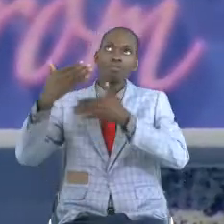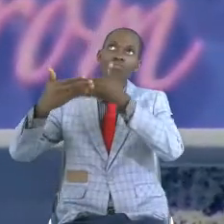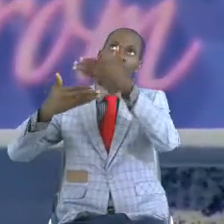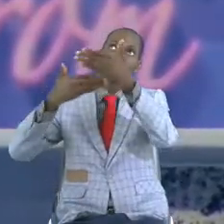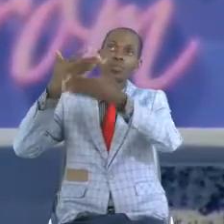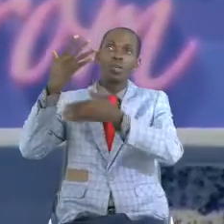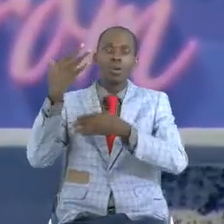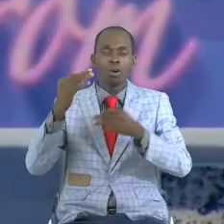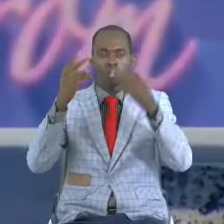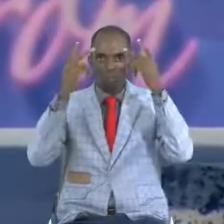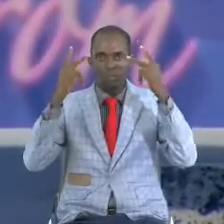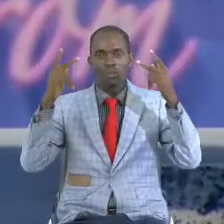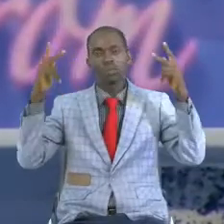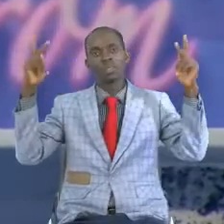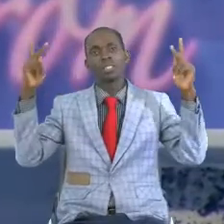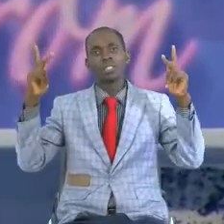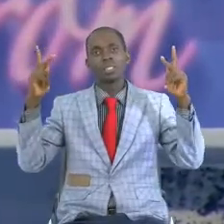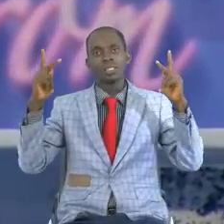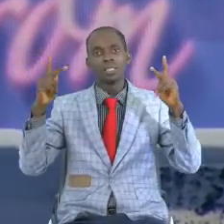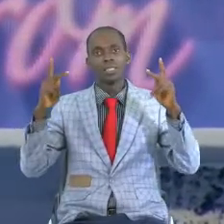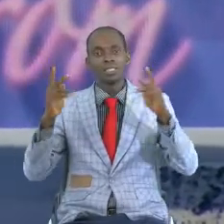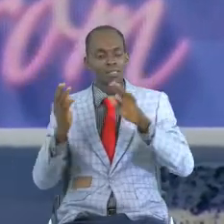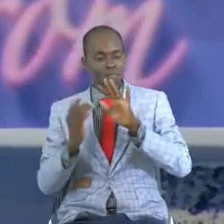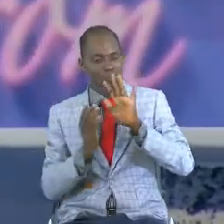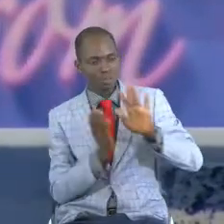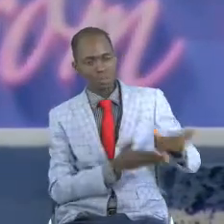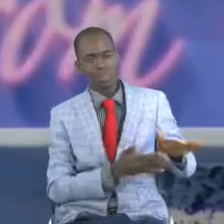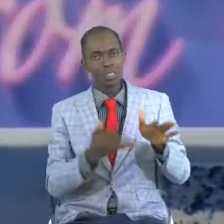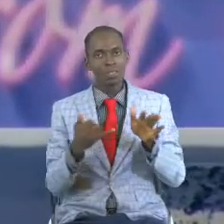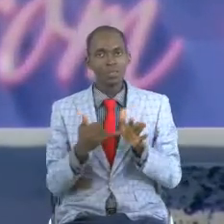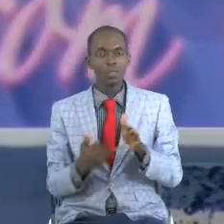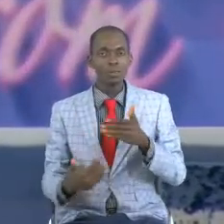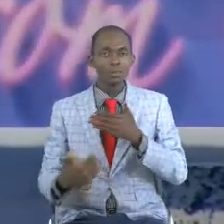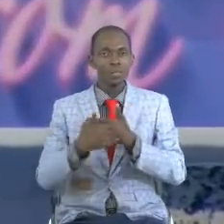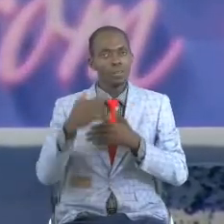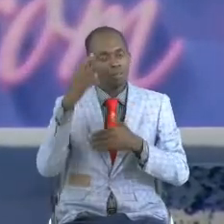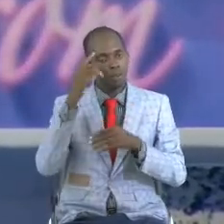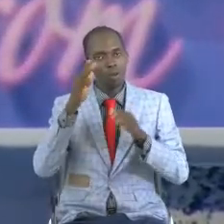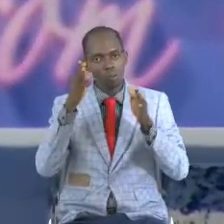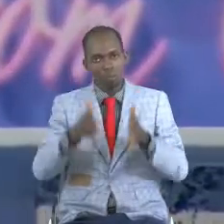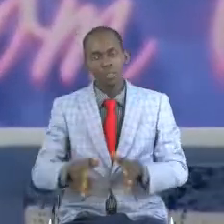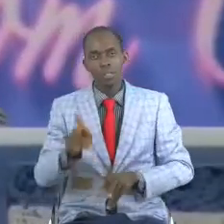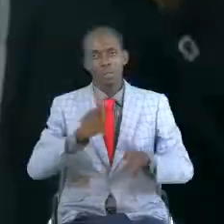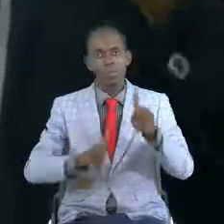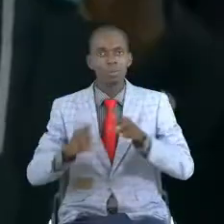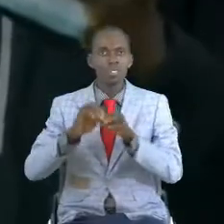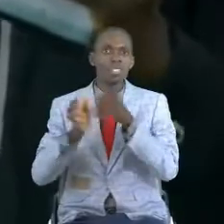prosperity. Leave it behind for the rest of the people in Jesus'